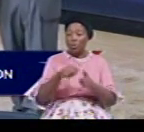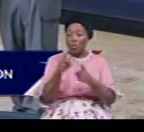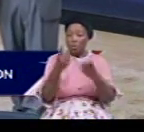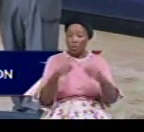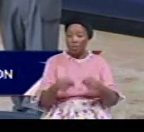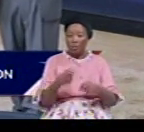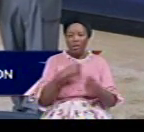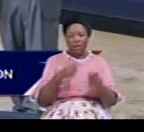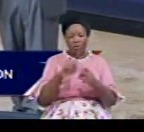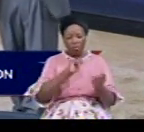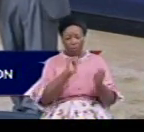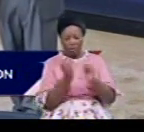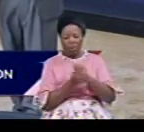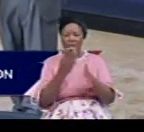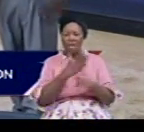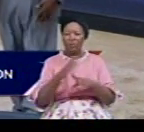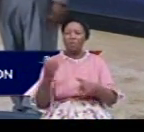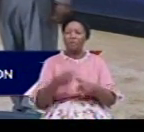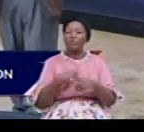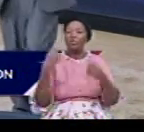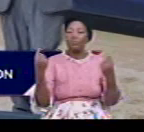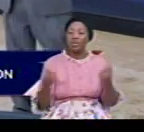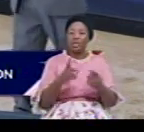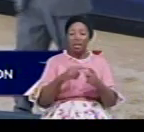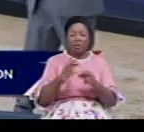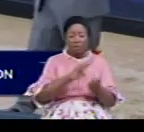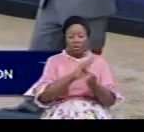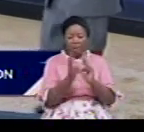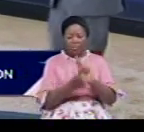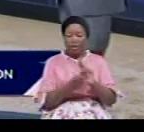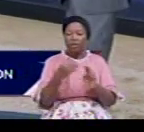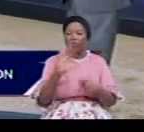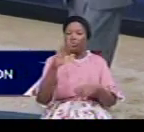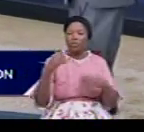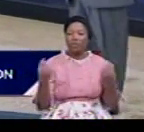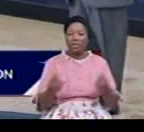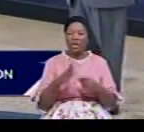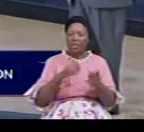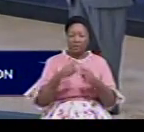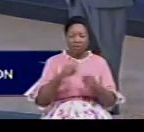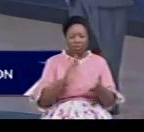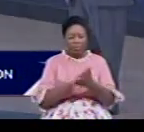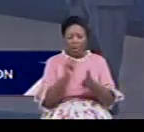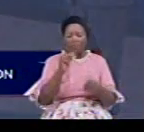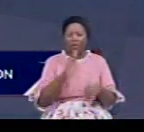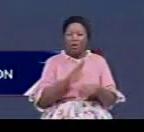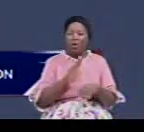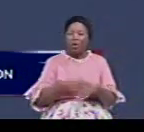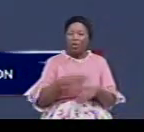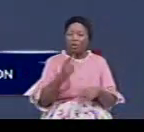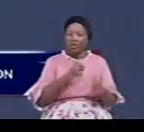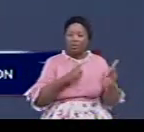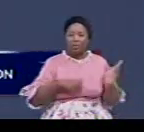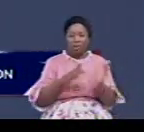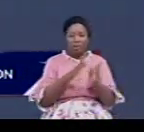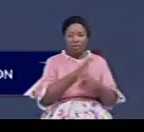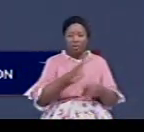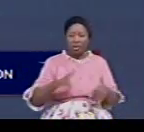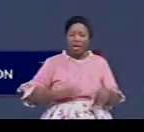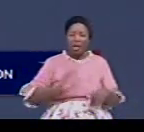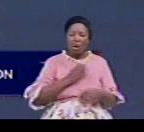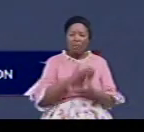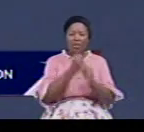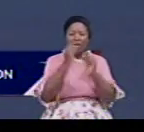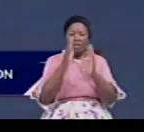from sin, and you repent of your sin, and you believe on the Lord Jesus Christ, our Savior,